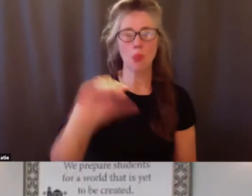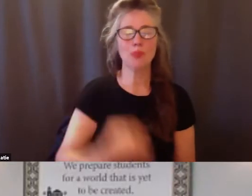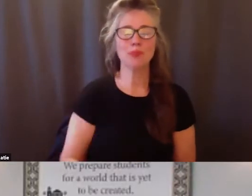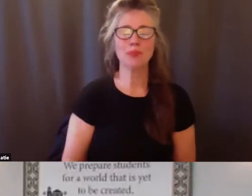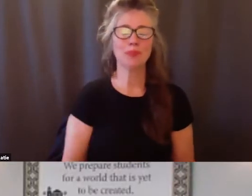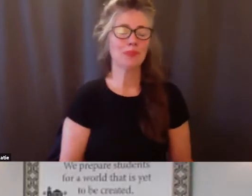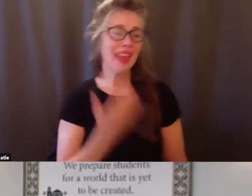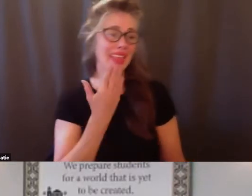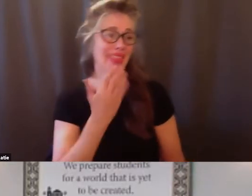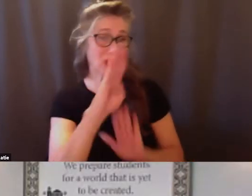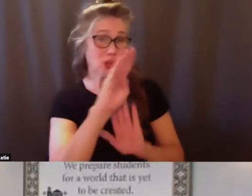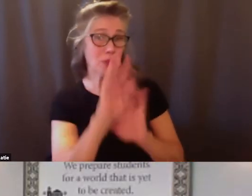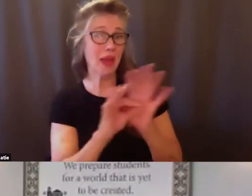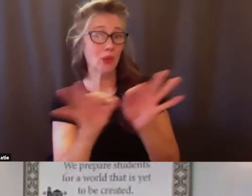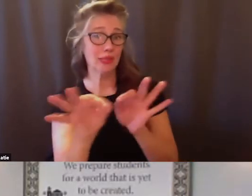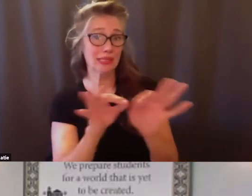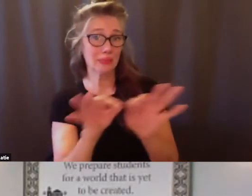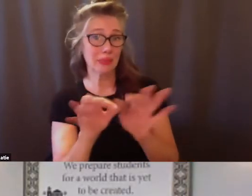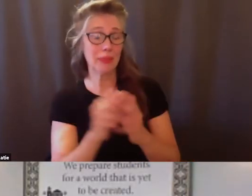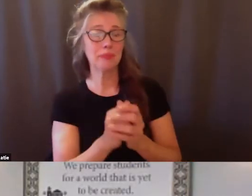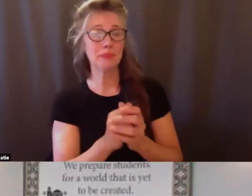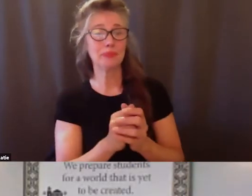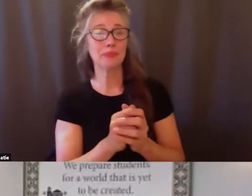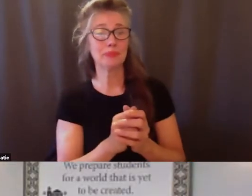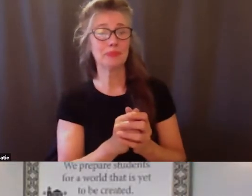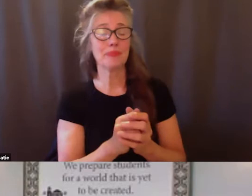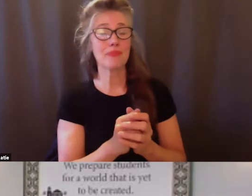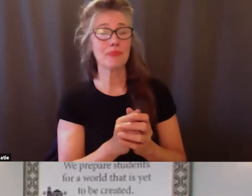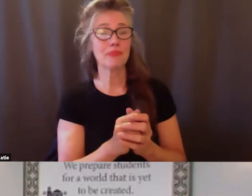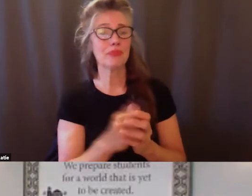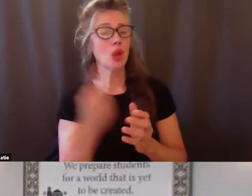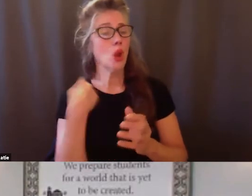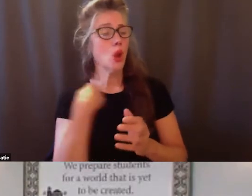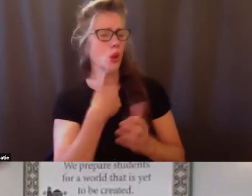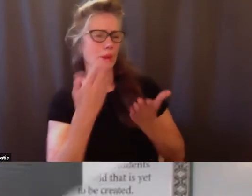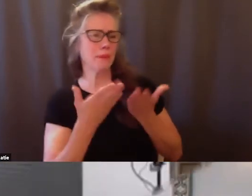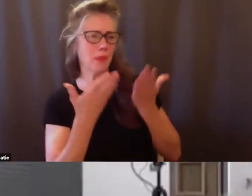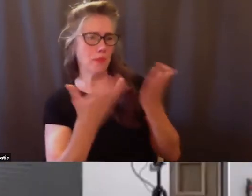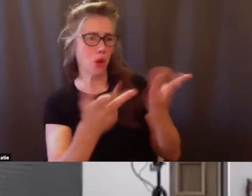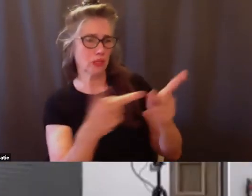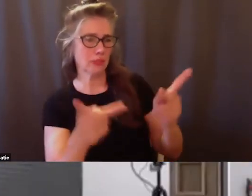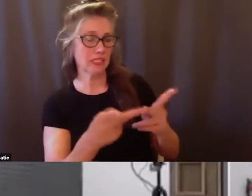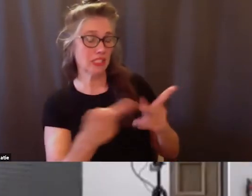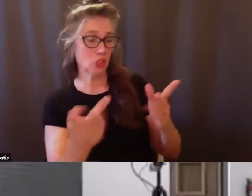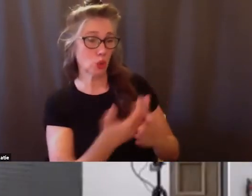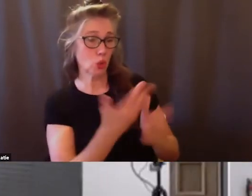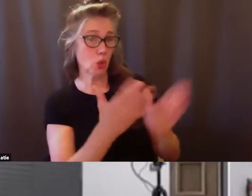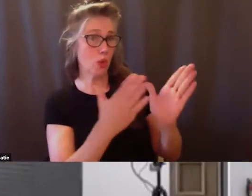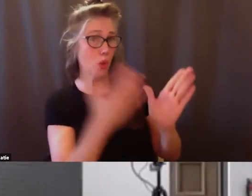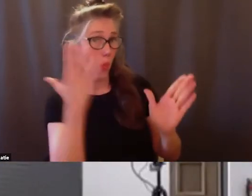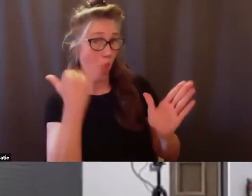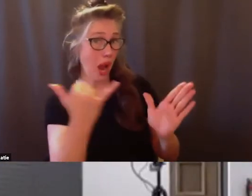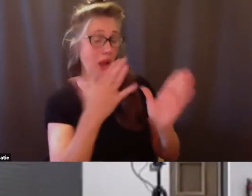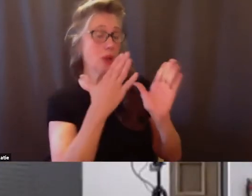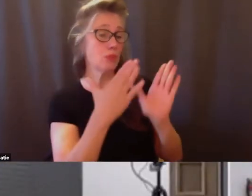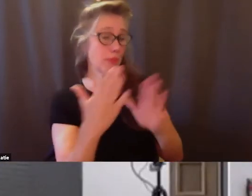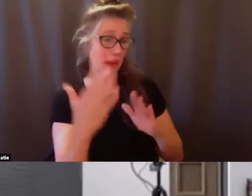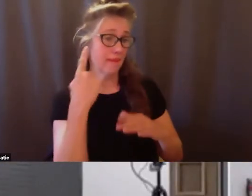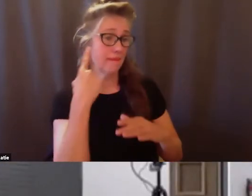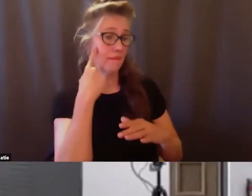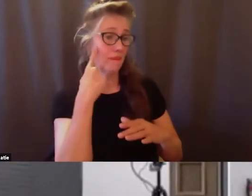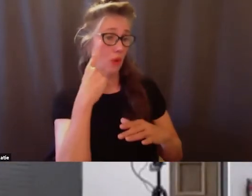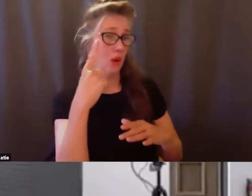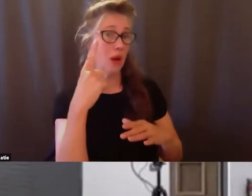just the background on this is that we are proposing this position to prepare ourselves for